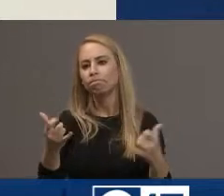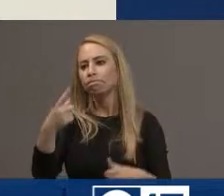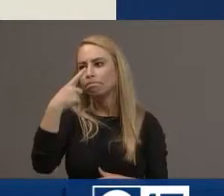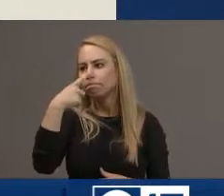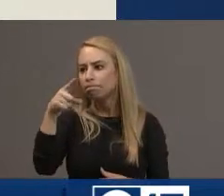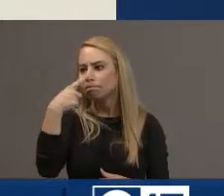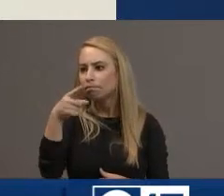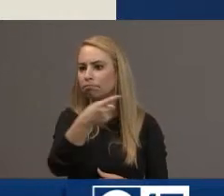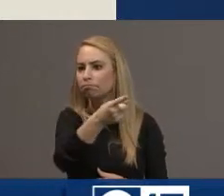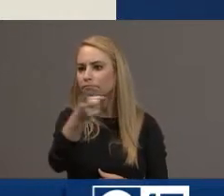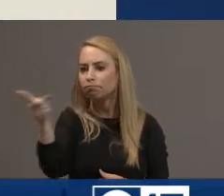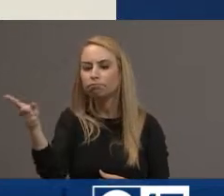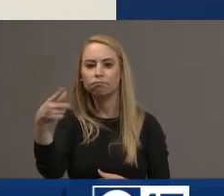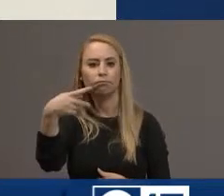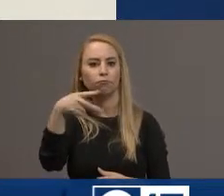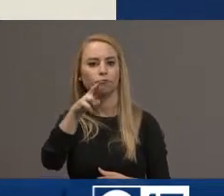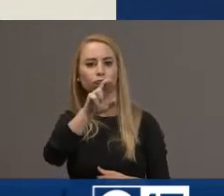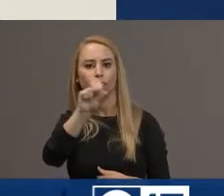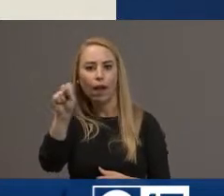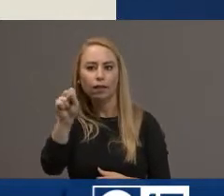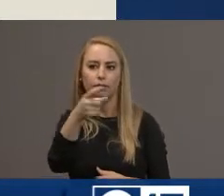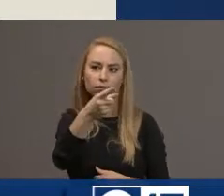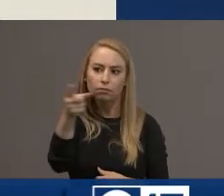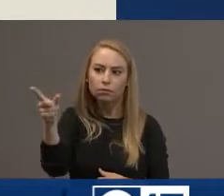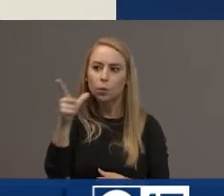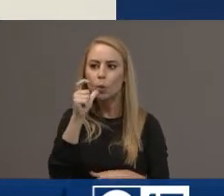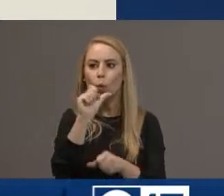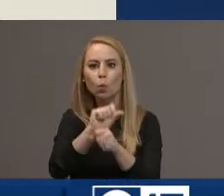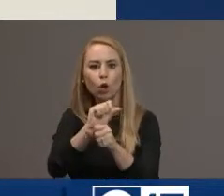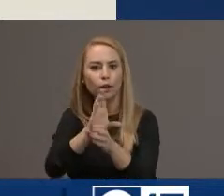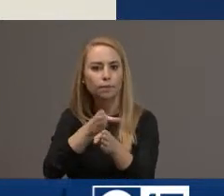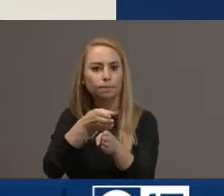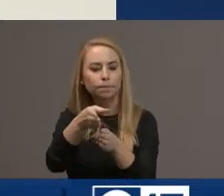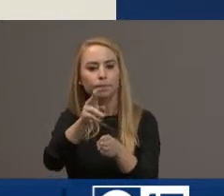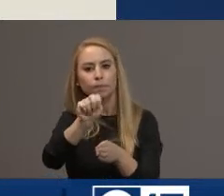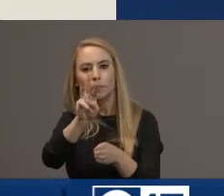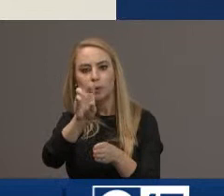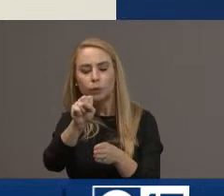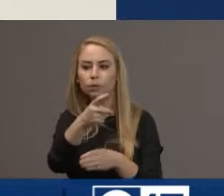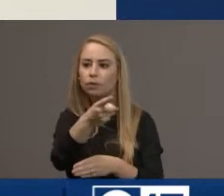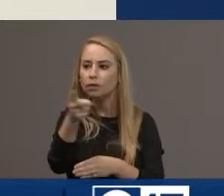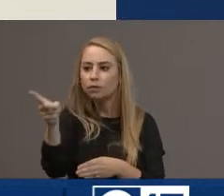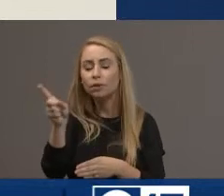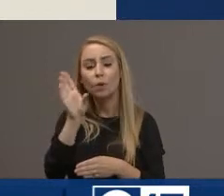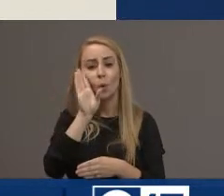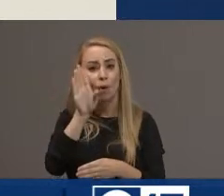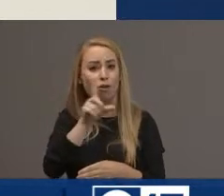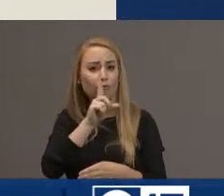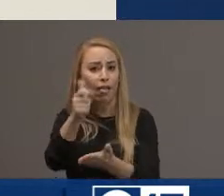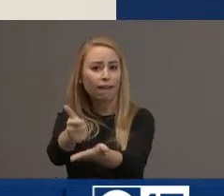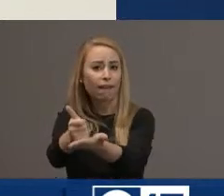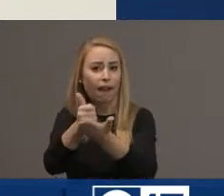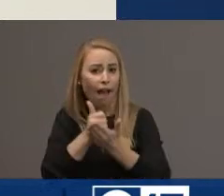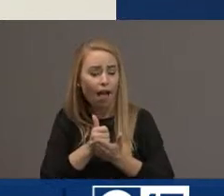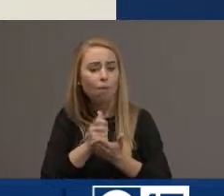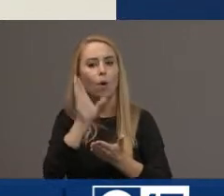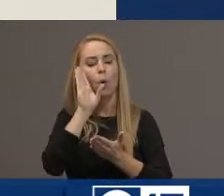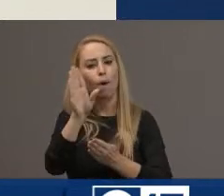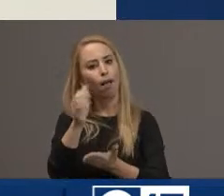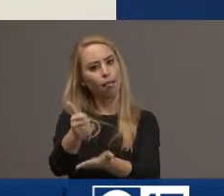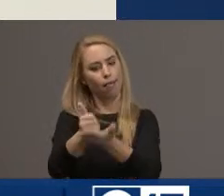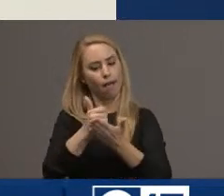the press that I believe can be very helpful in part of the solution in